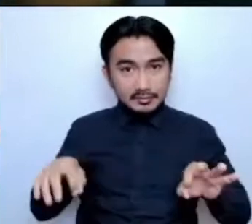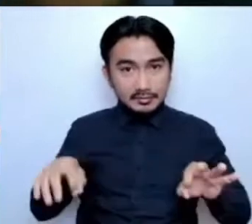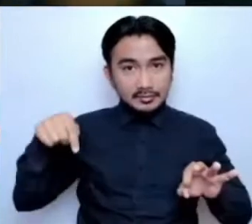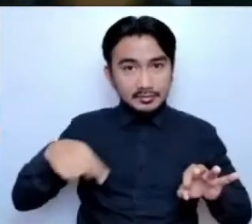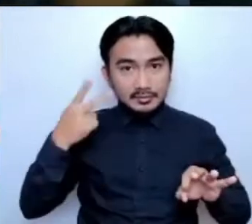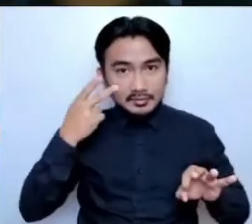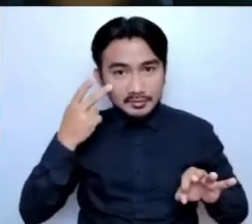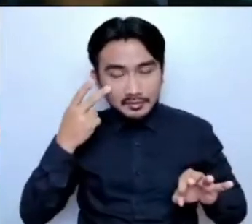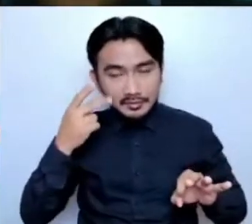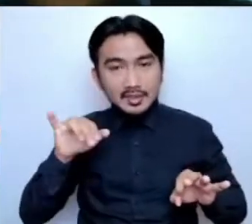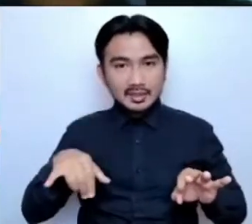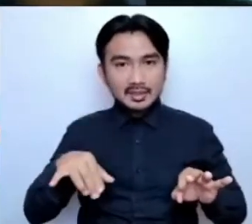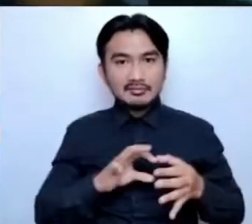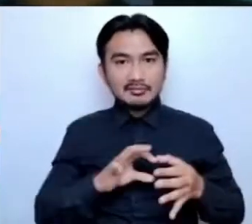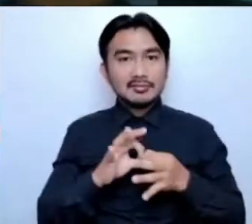also there. So